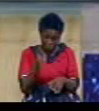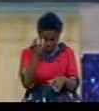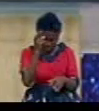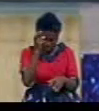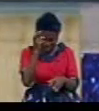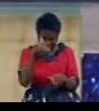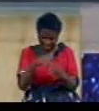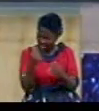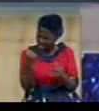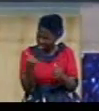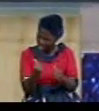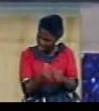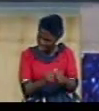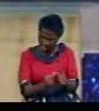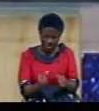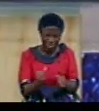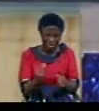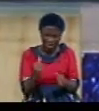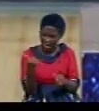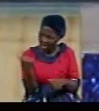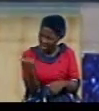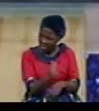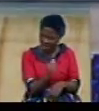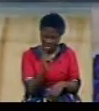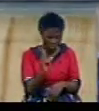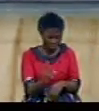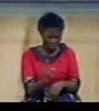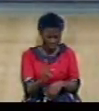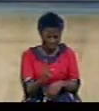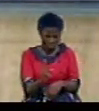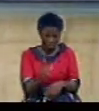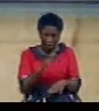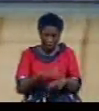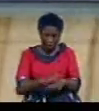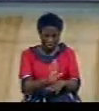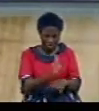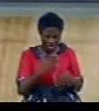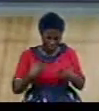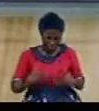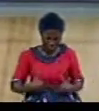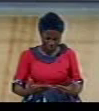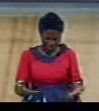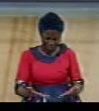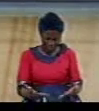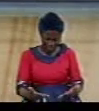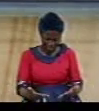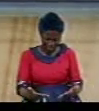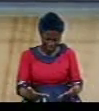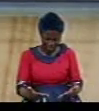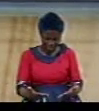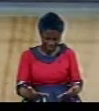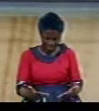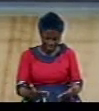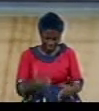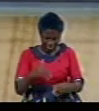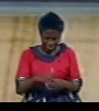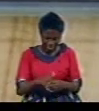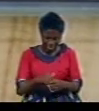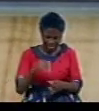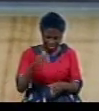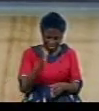in anyone on their body ear eyes kidney